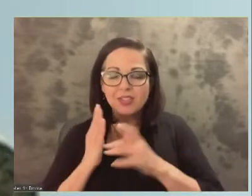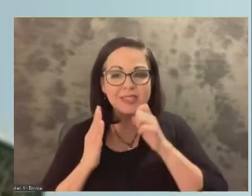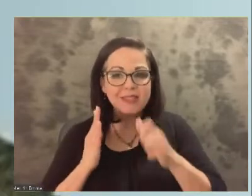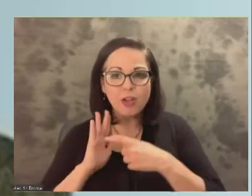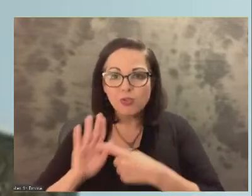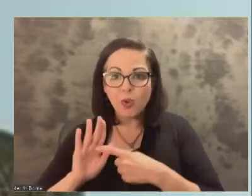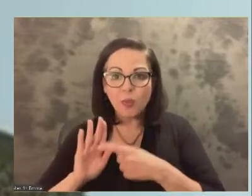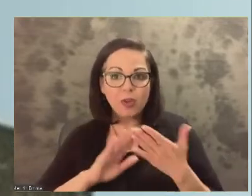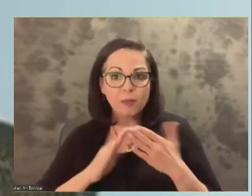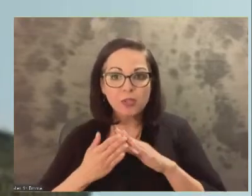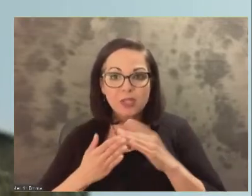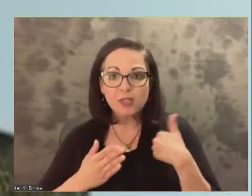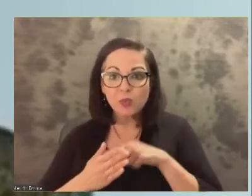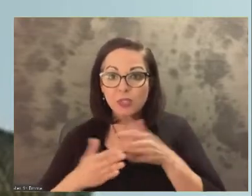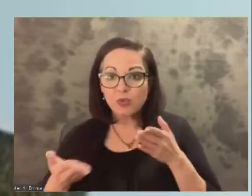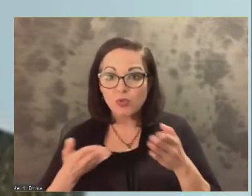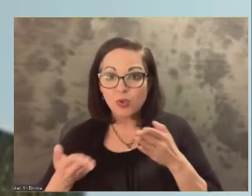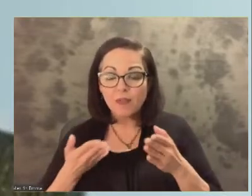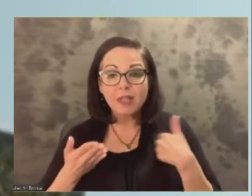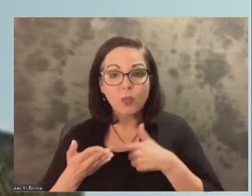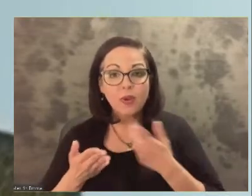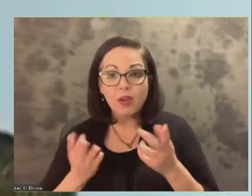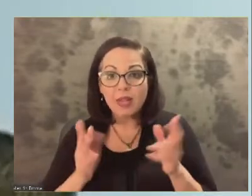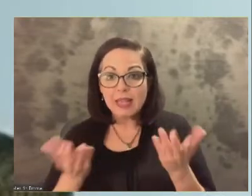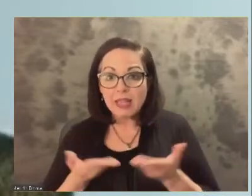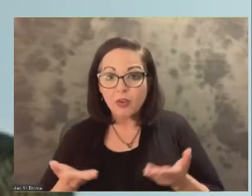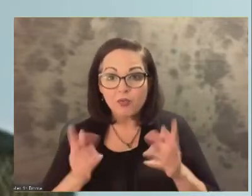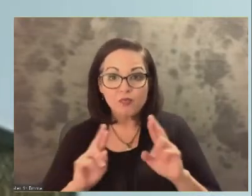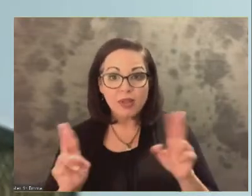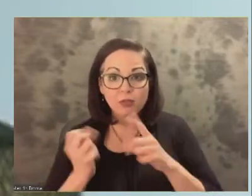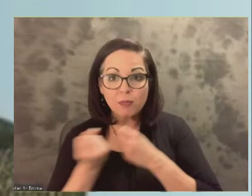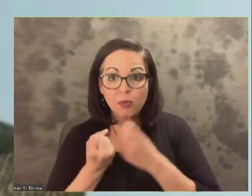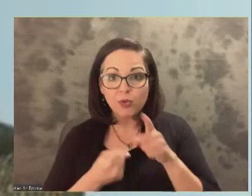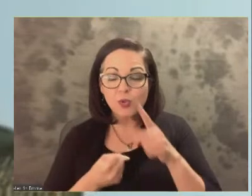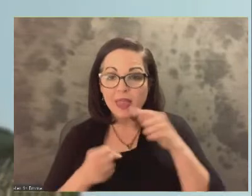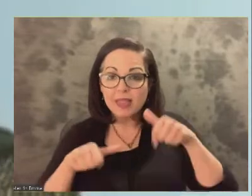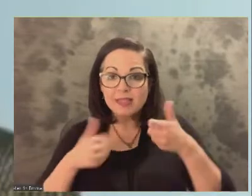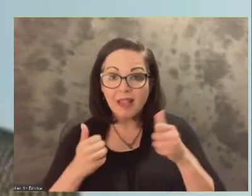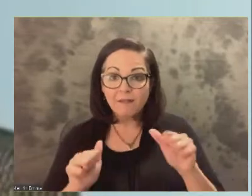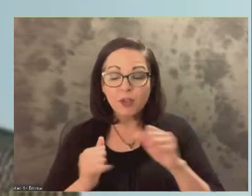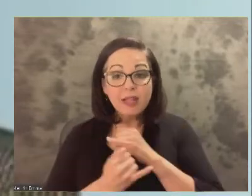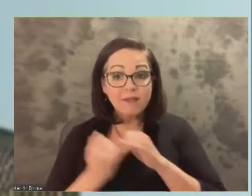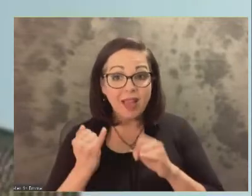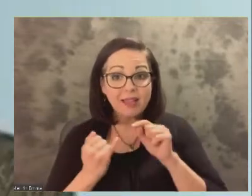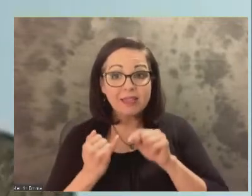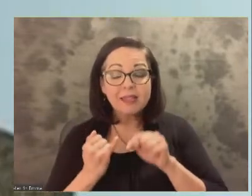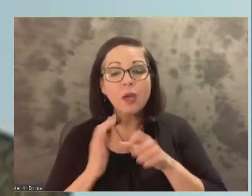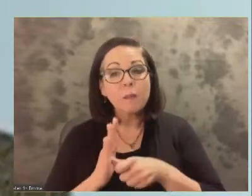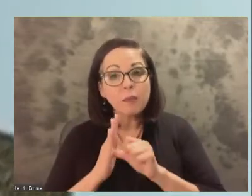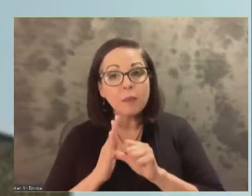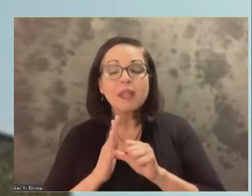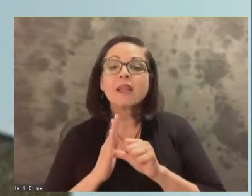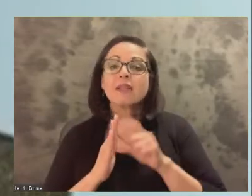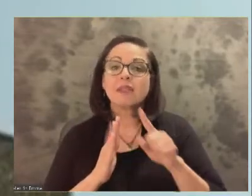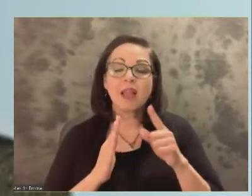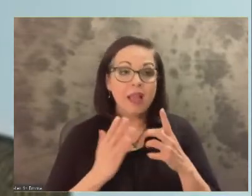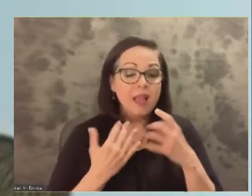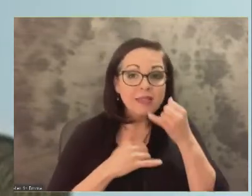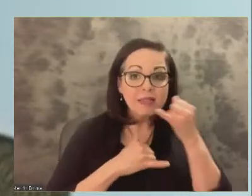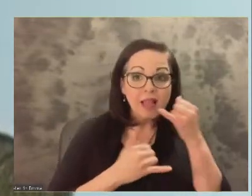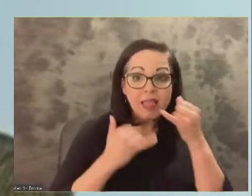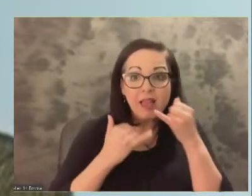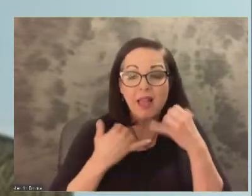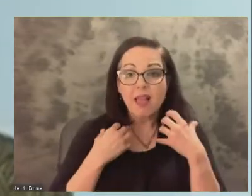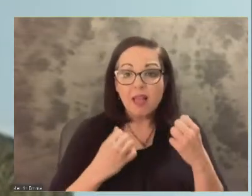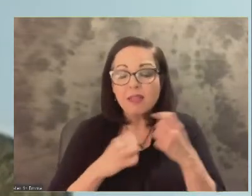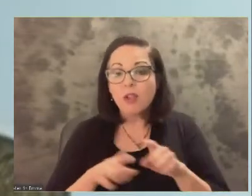communities we serve, and we stand ready to support you in this effort. And finally, permanent access to telehealth and virtual modalities